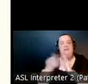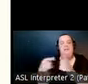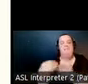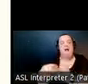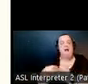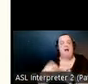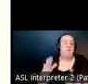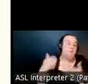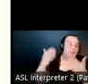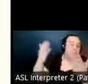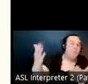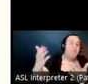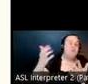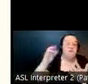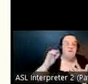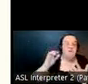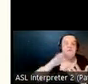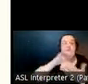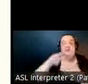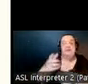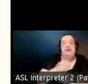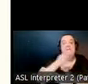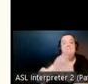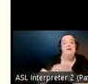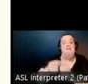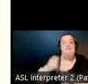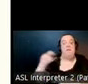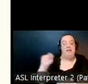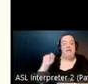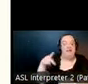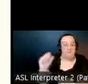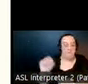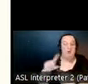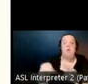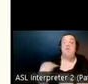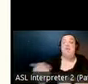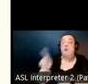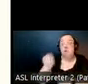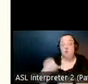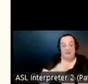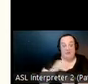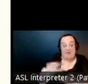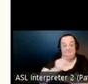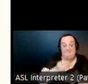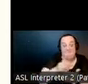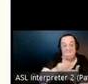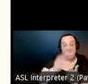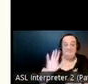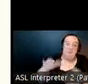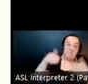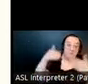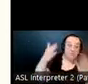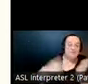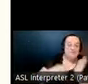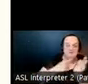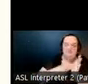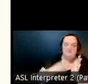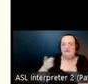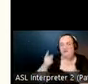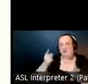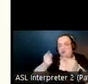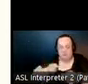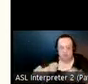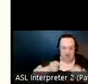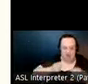that receive funding from the National Park Service. When they do receive those funding proposals, sometimes they struggle to